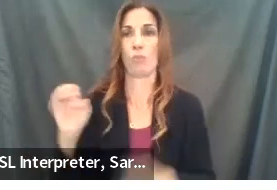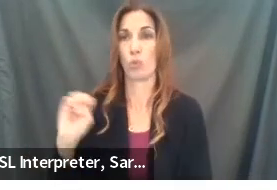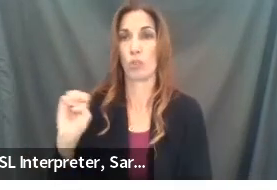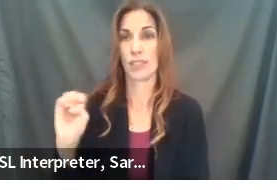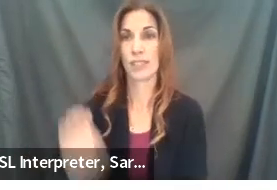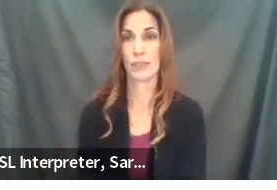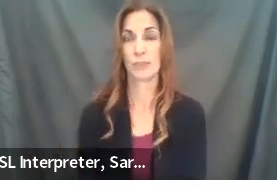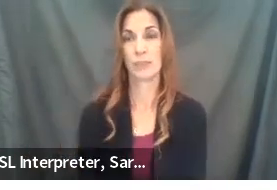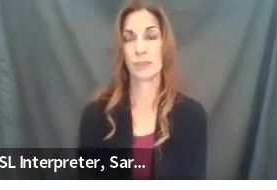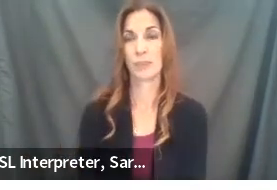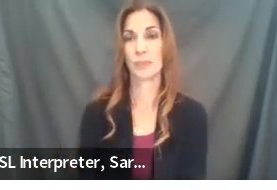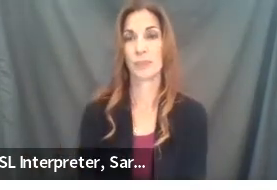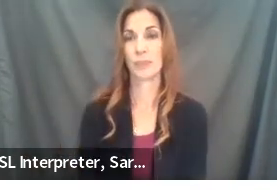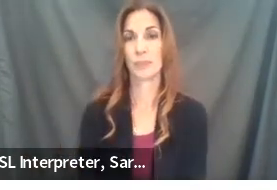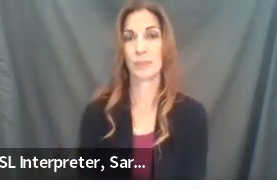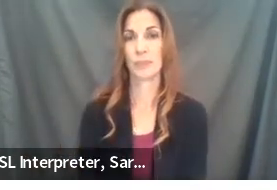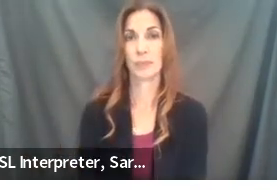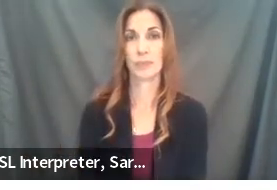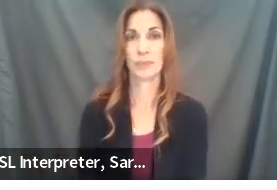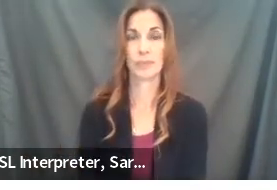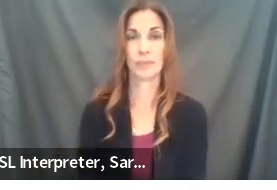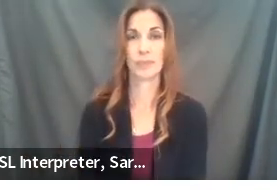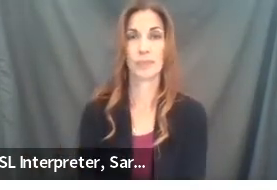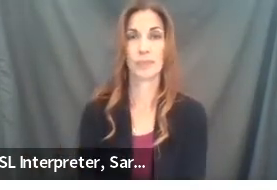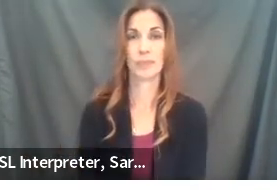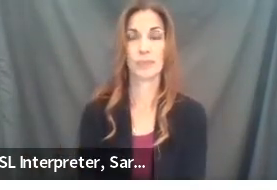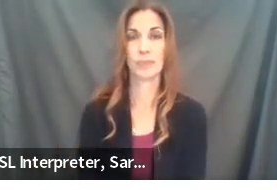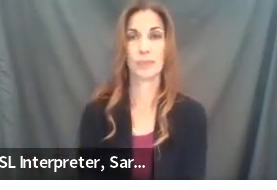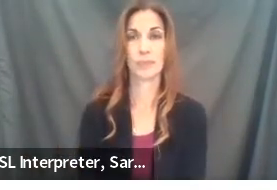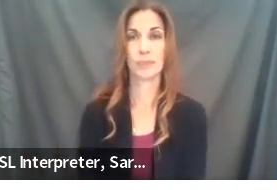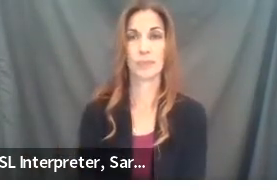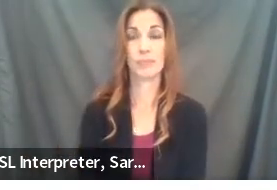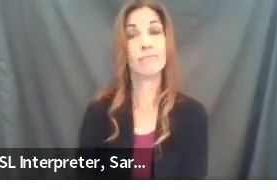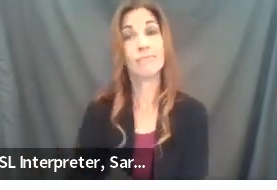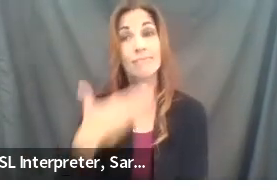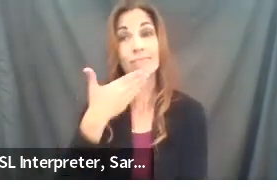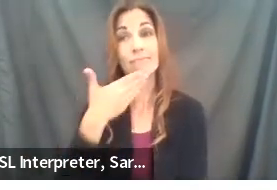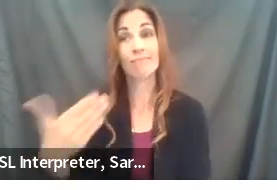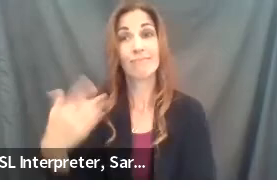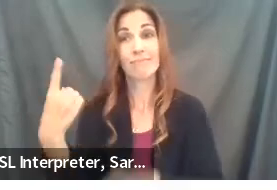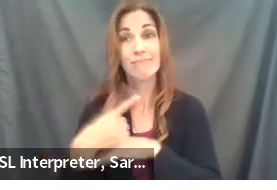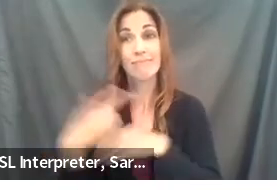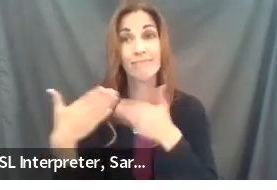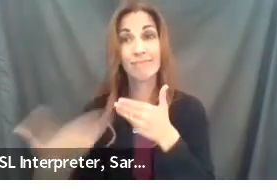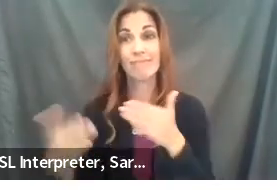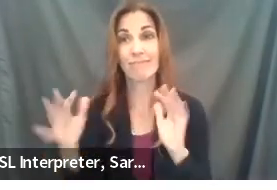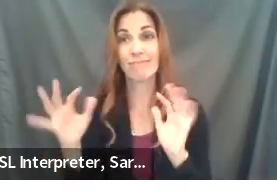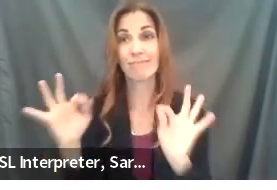Have a great rest of your day.